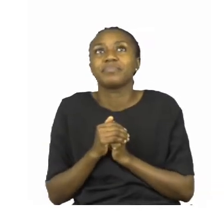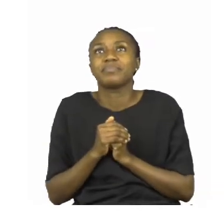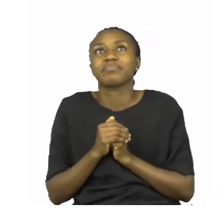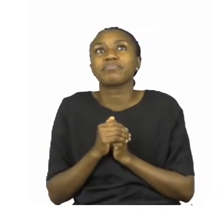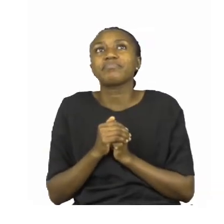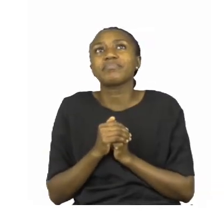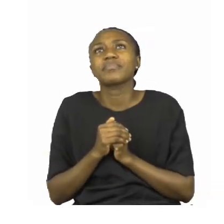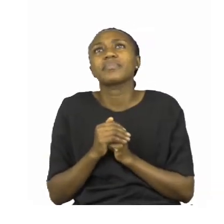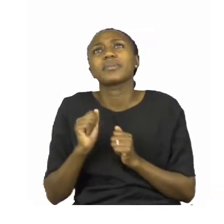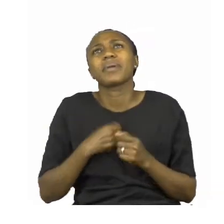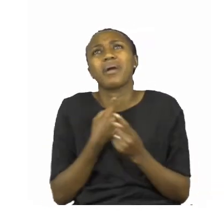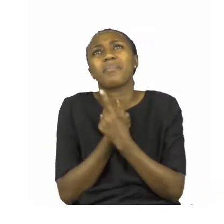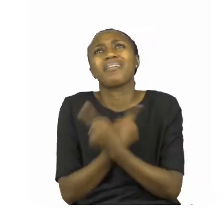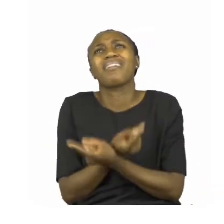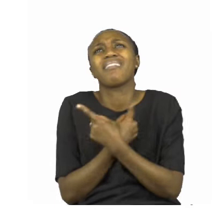My teddy bear.